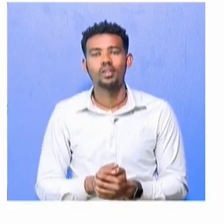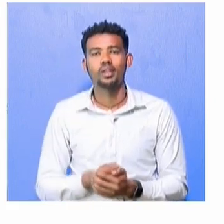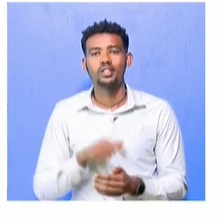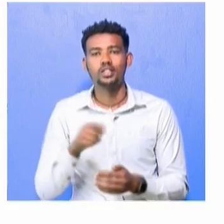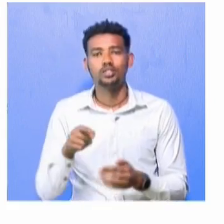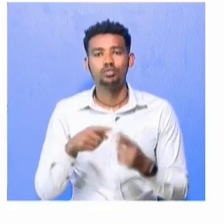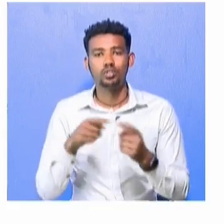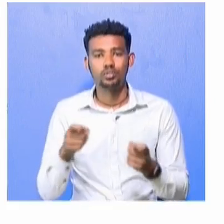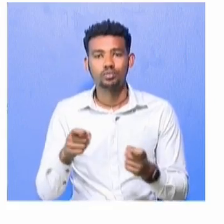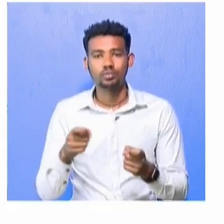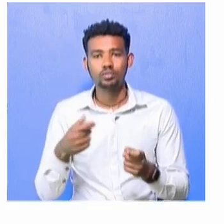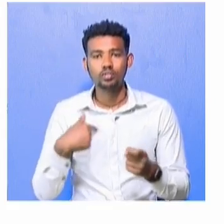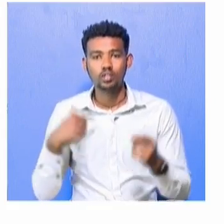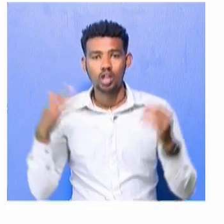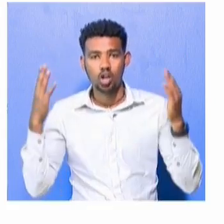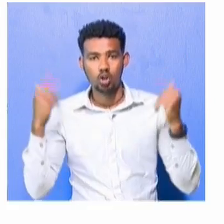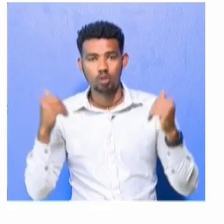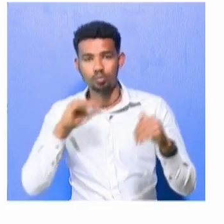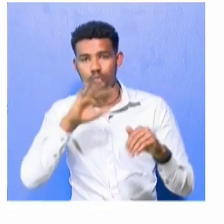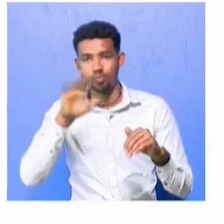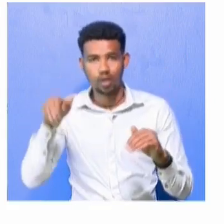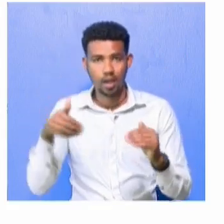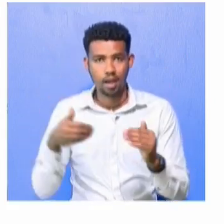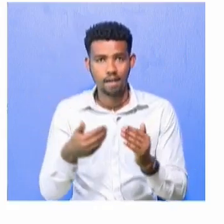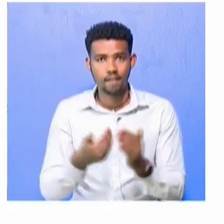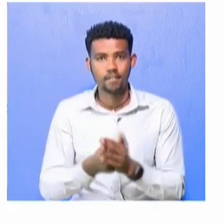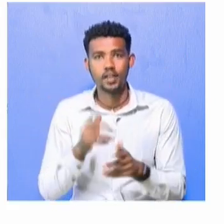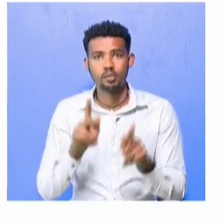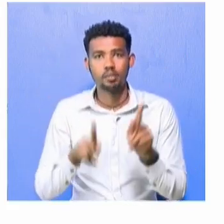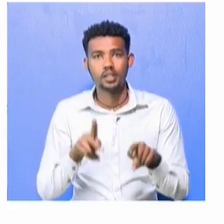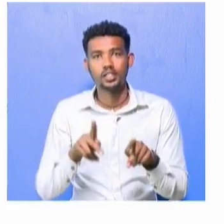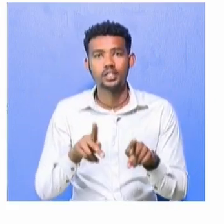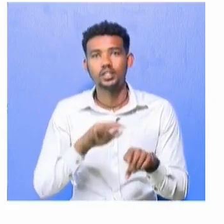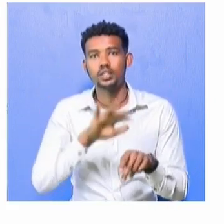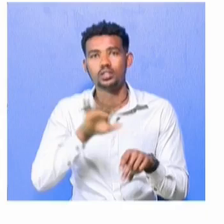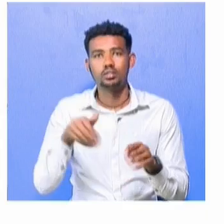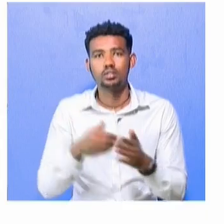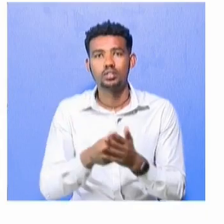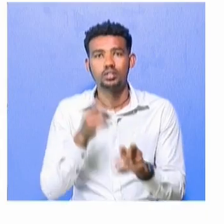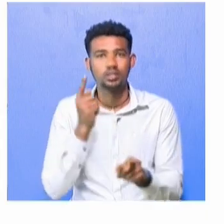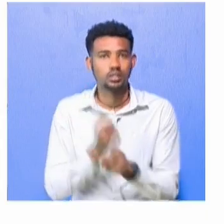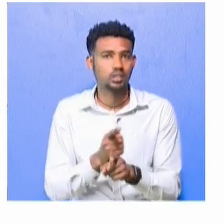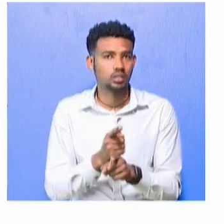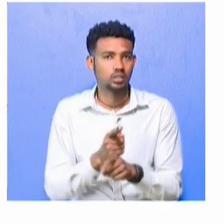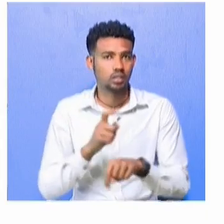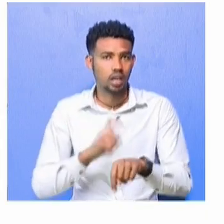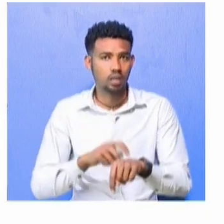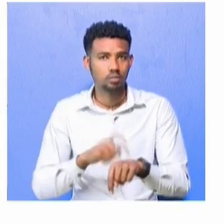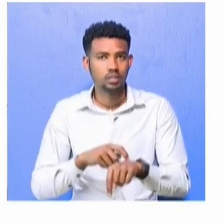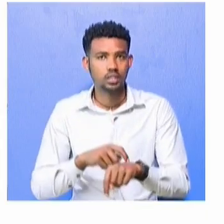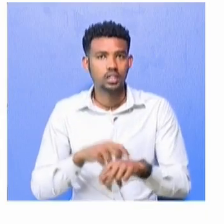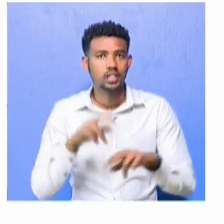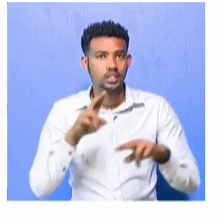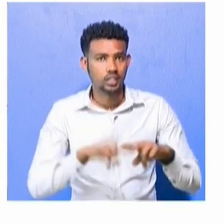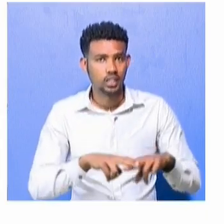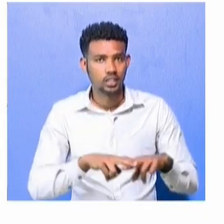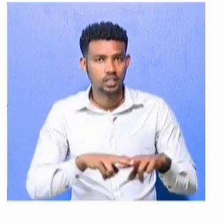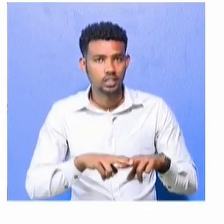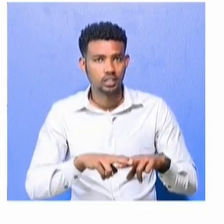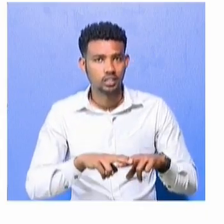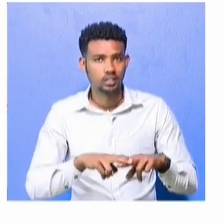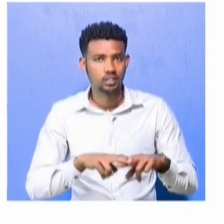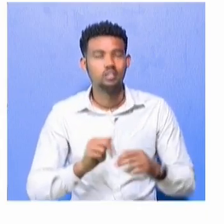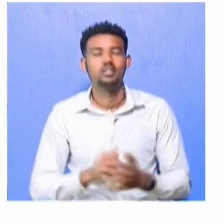Therefore, I hope everybody is just taking part on the right time as it is stated on the